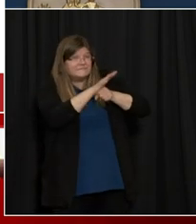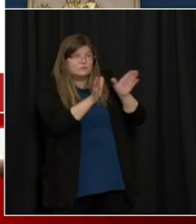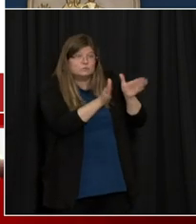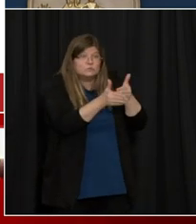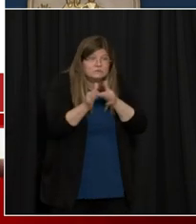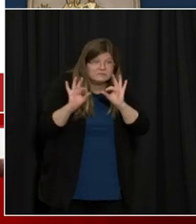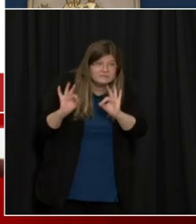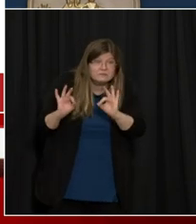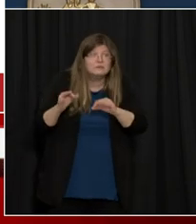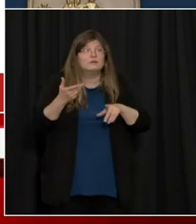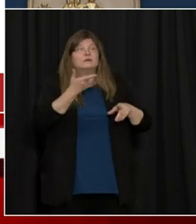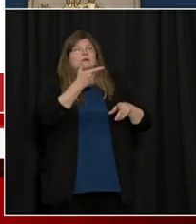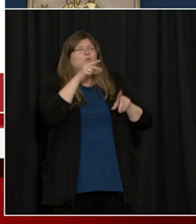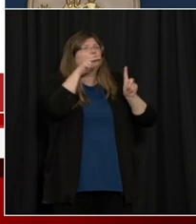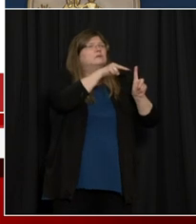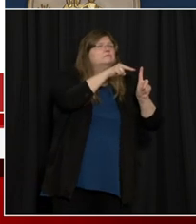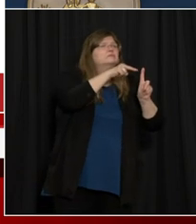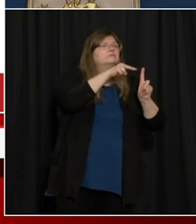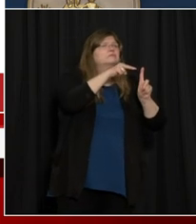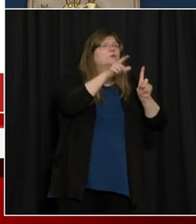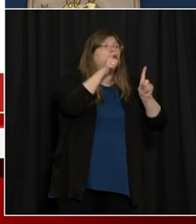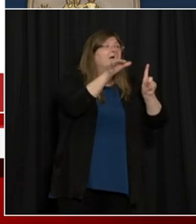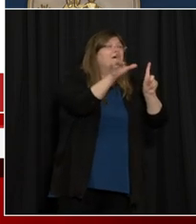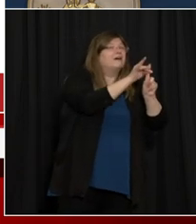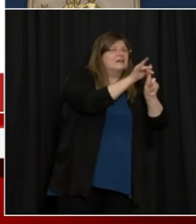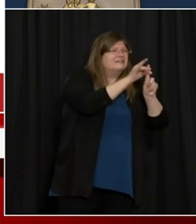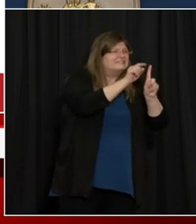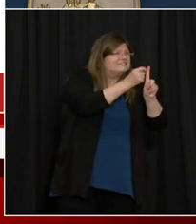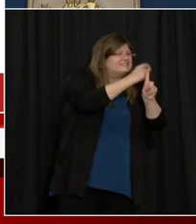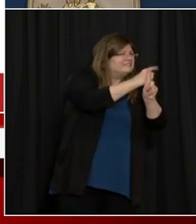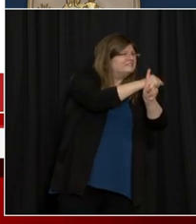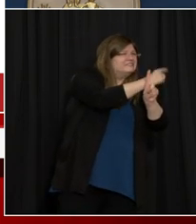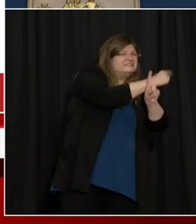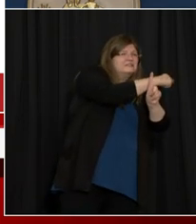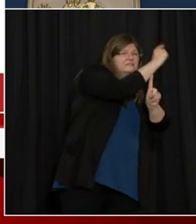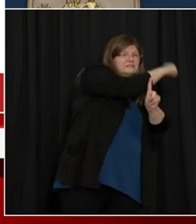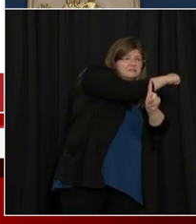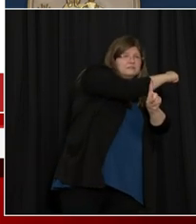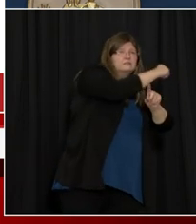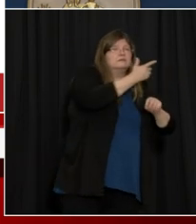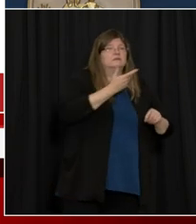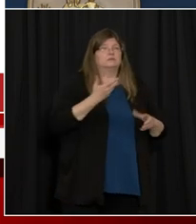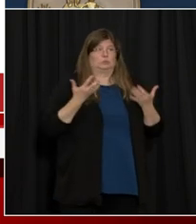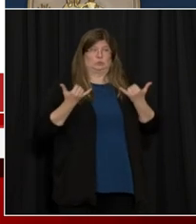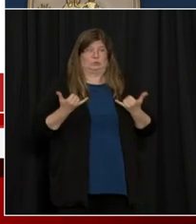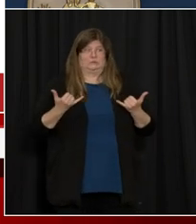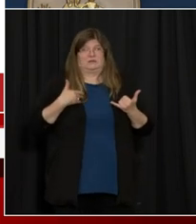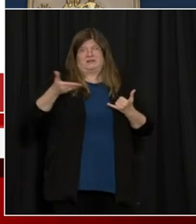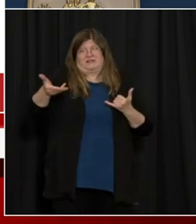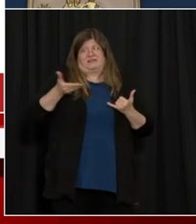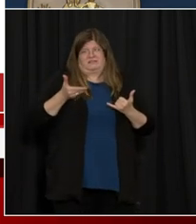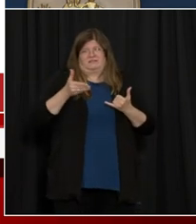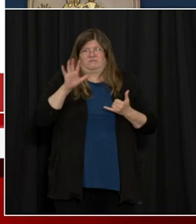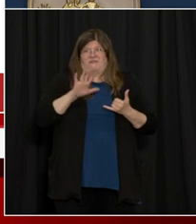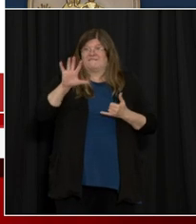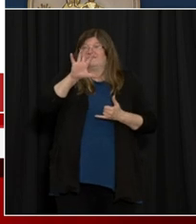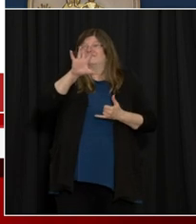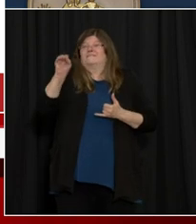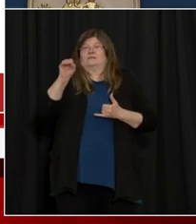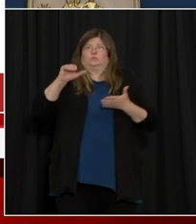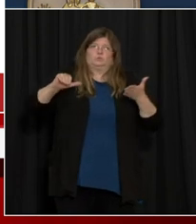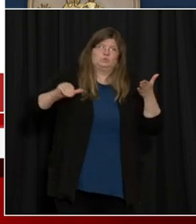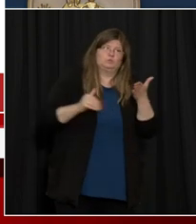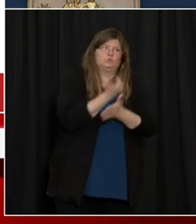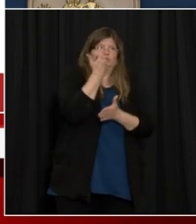contacts of those who have tested positive. In fact, today we are onboarding approximately 50 new